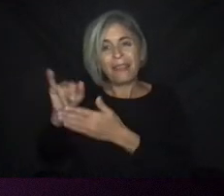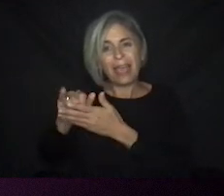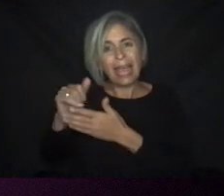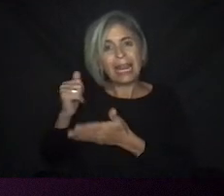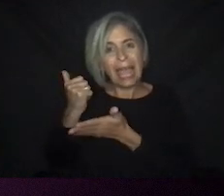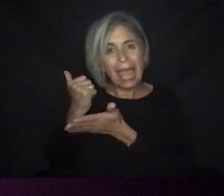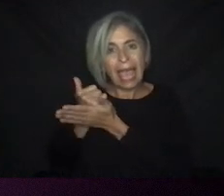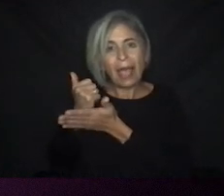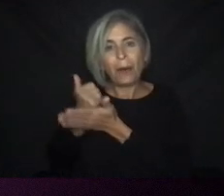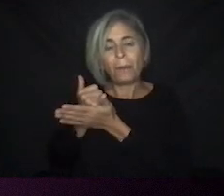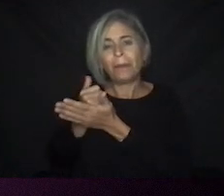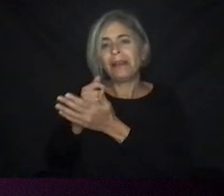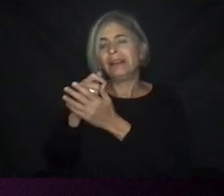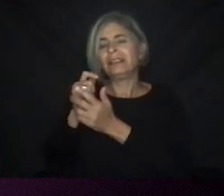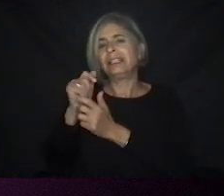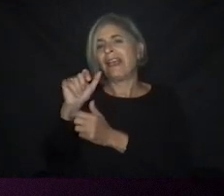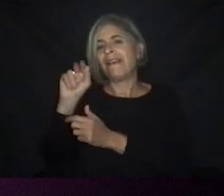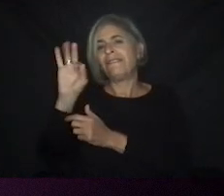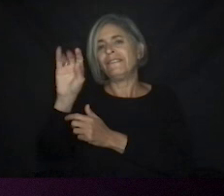anglers.